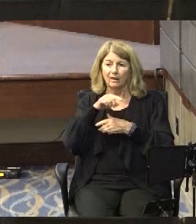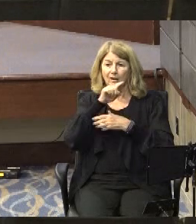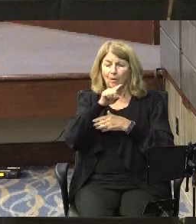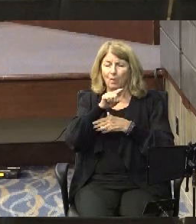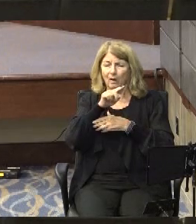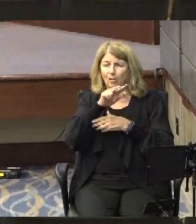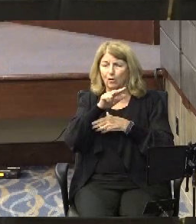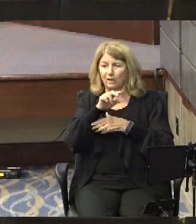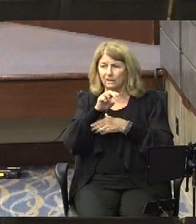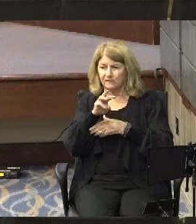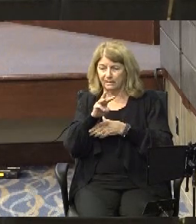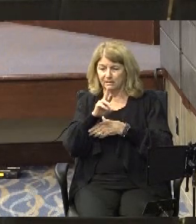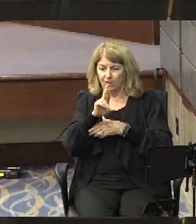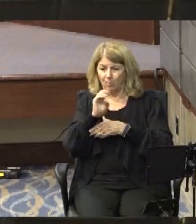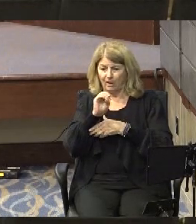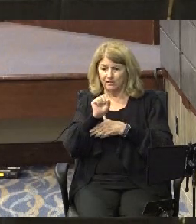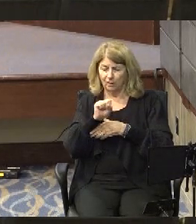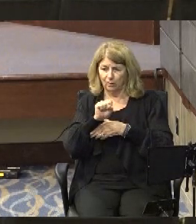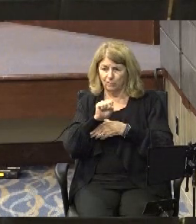136. Resolution